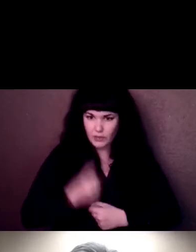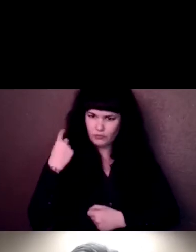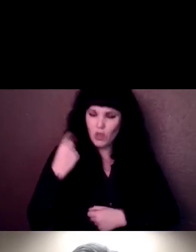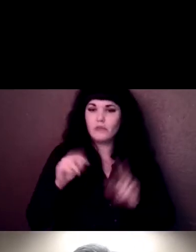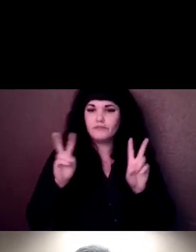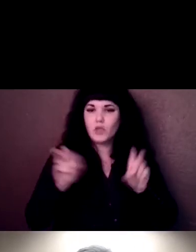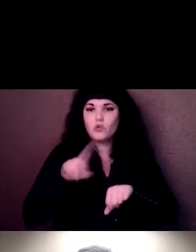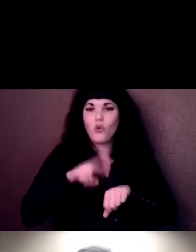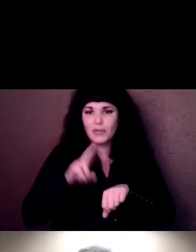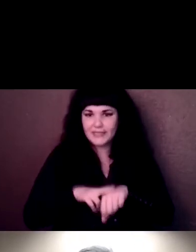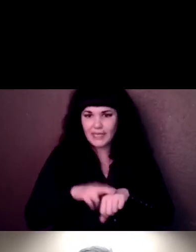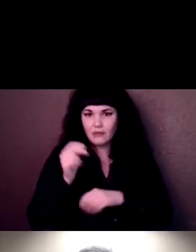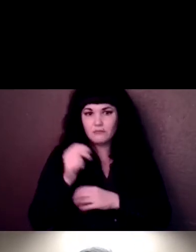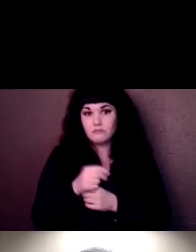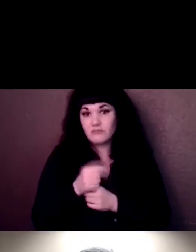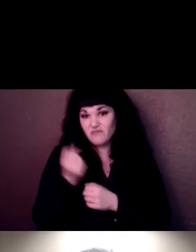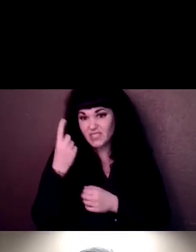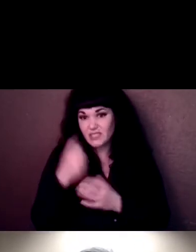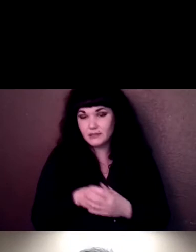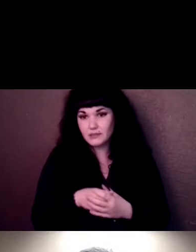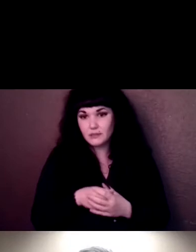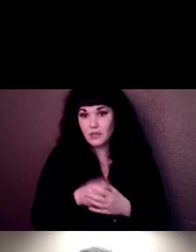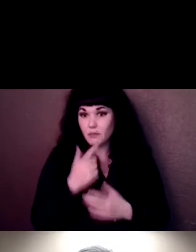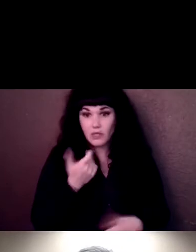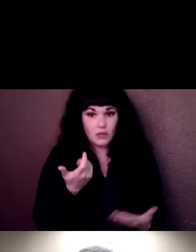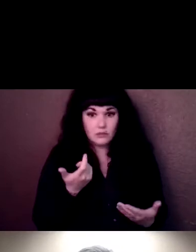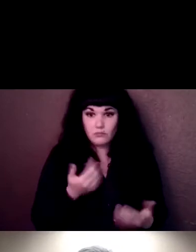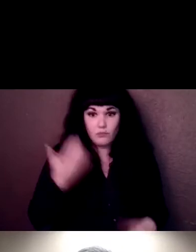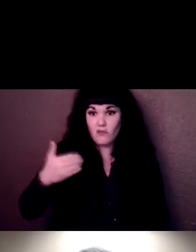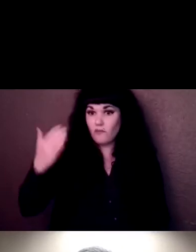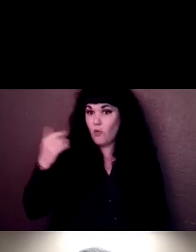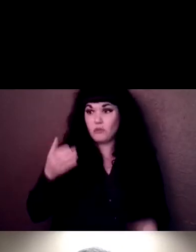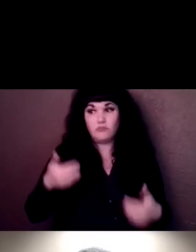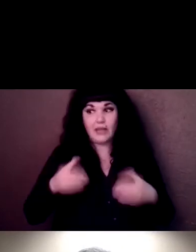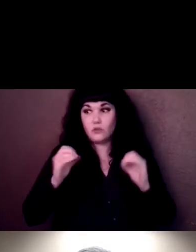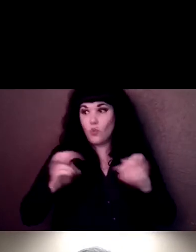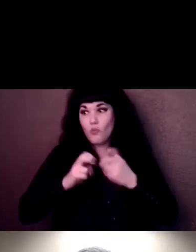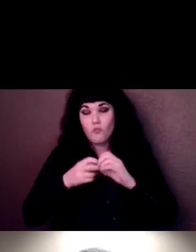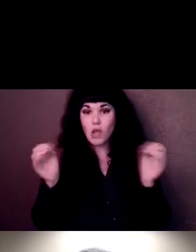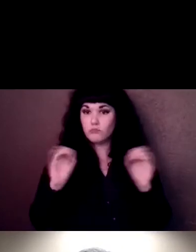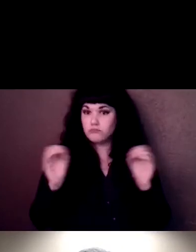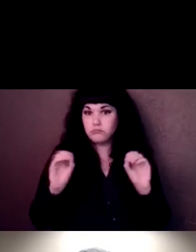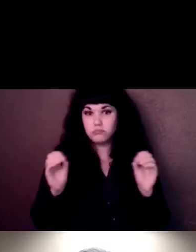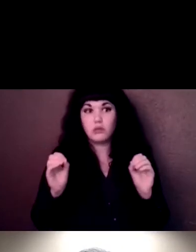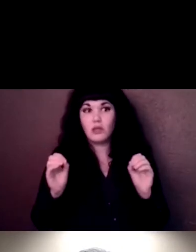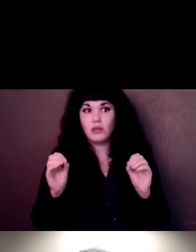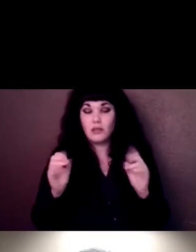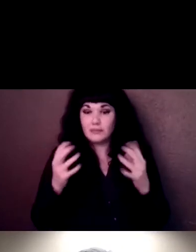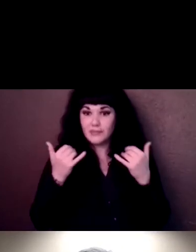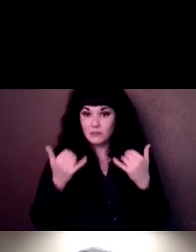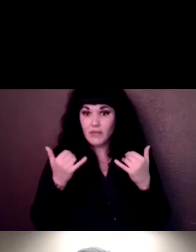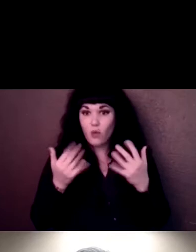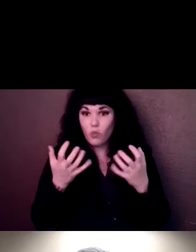sense, because at one time there was no issues, and we're just trying to bring people closer to that point where the muscles and